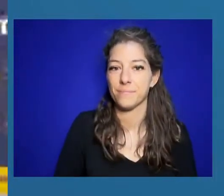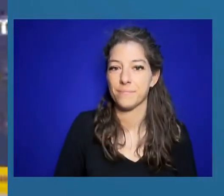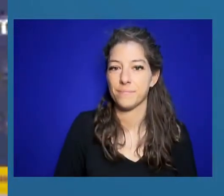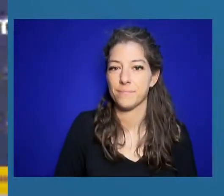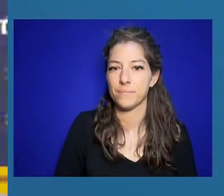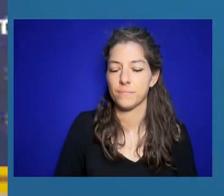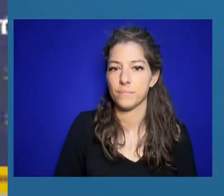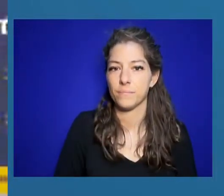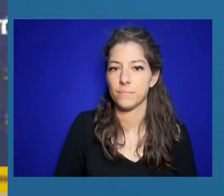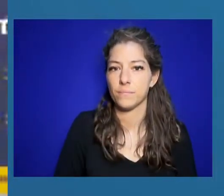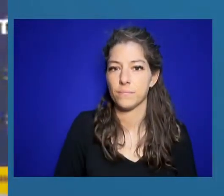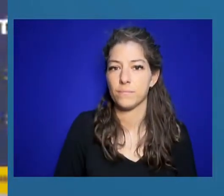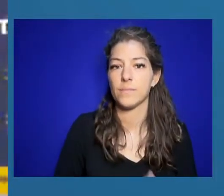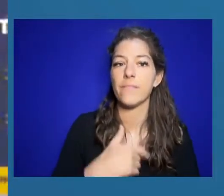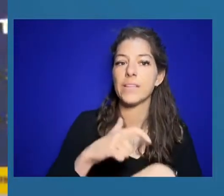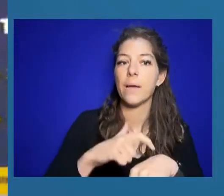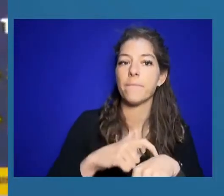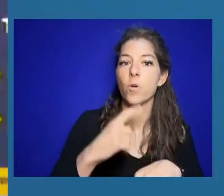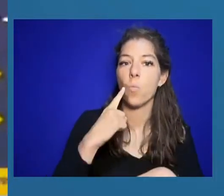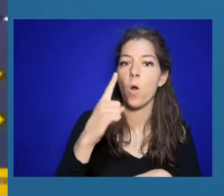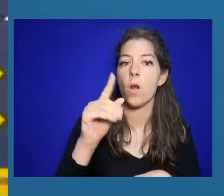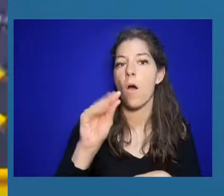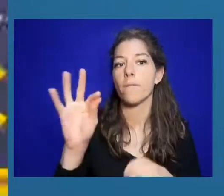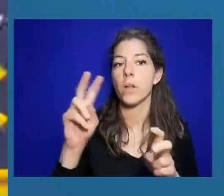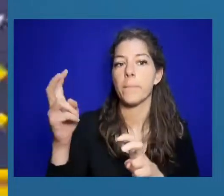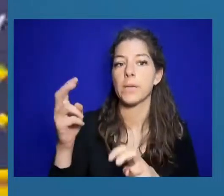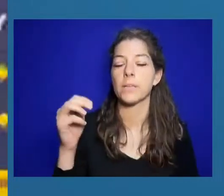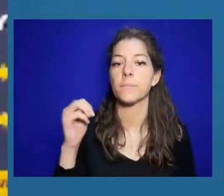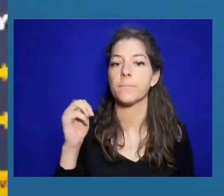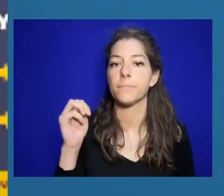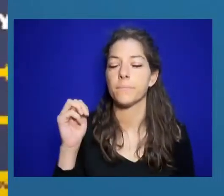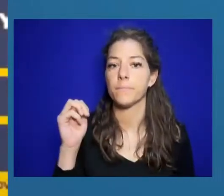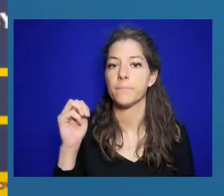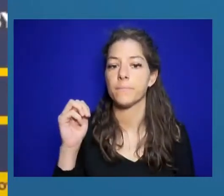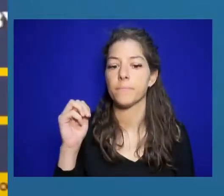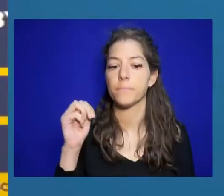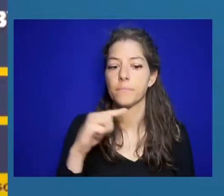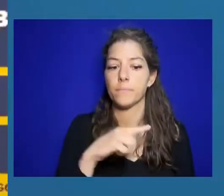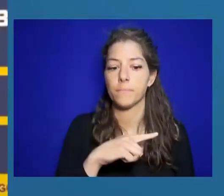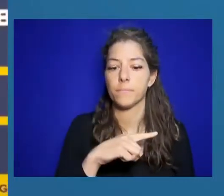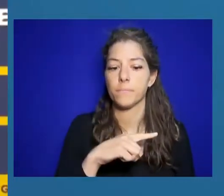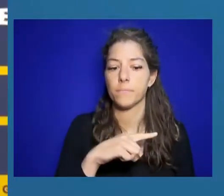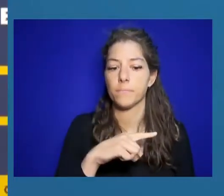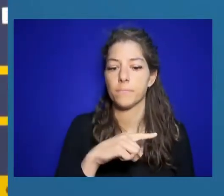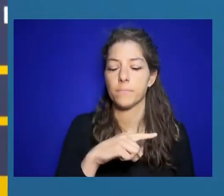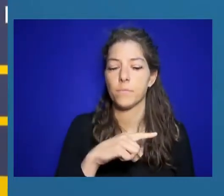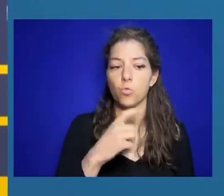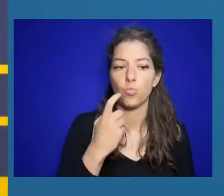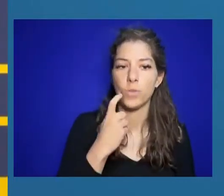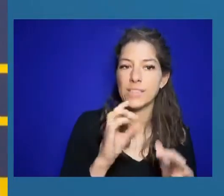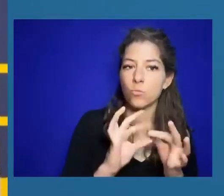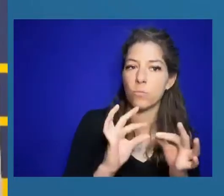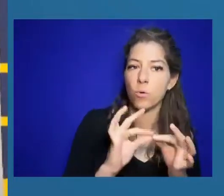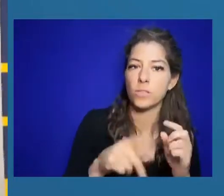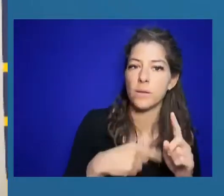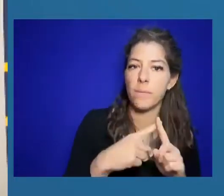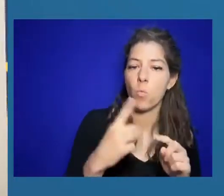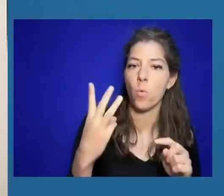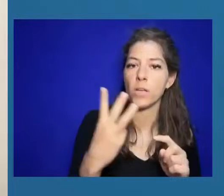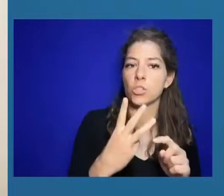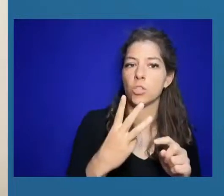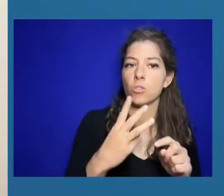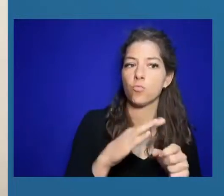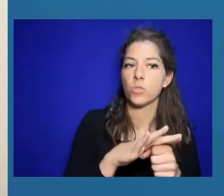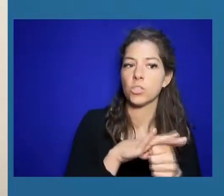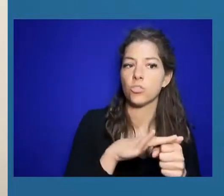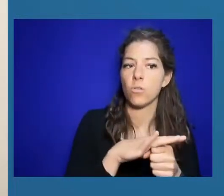right, guys, we have time for one off-topic. Governor, we had recent reports about Western Regional Off-Track Betting